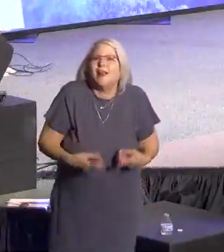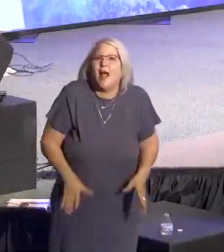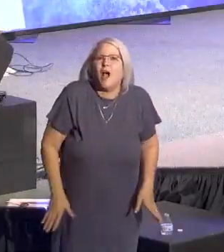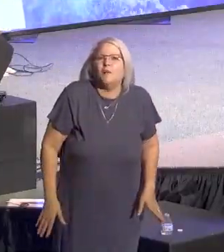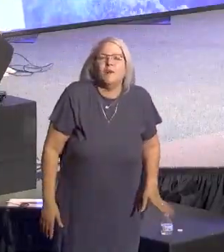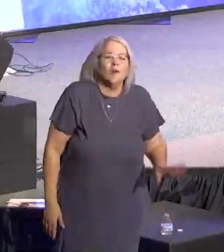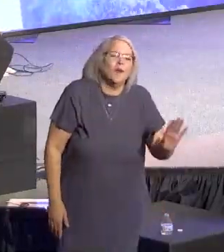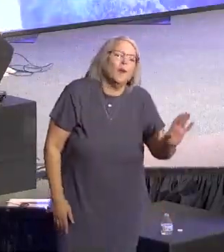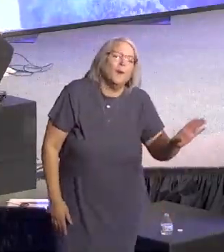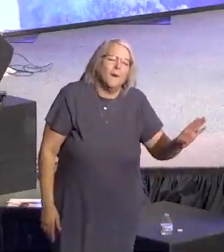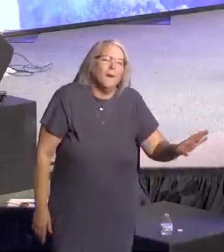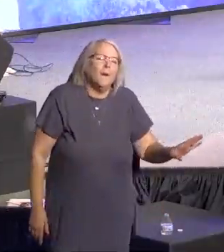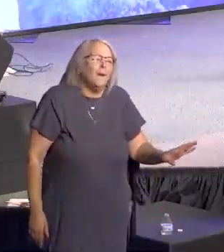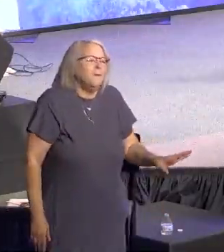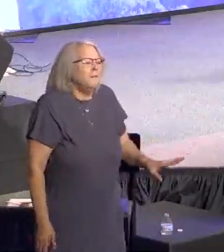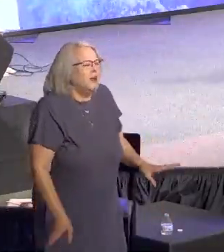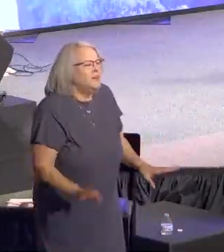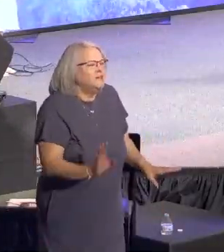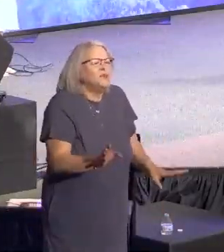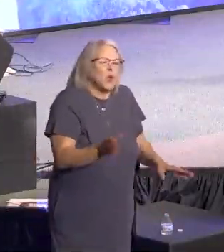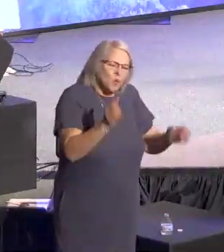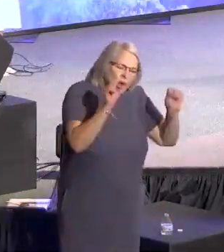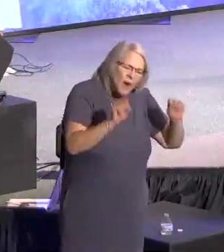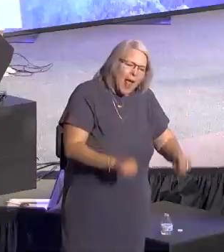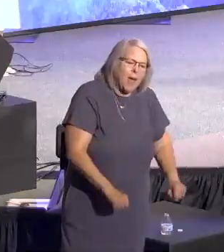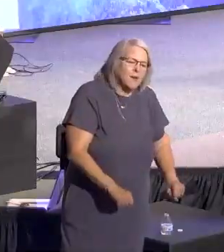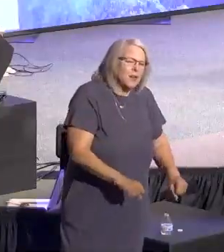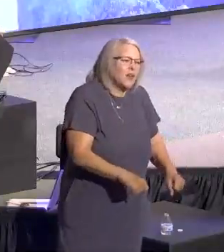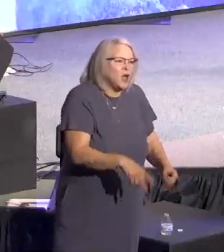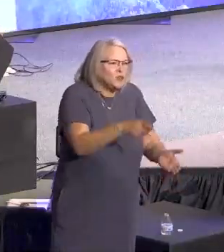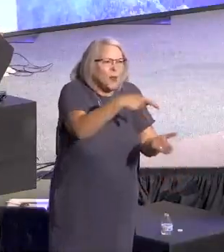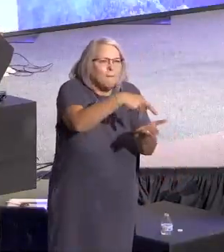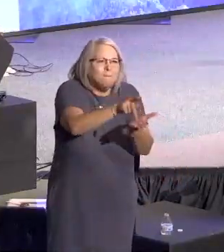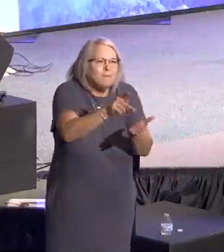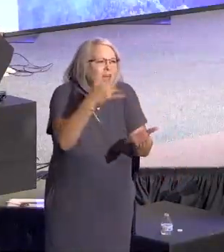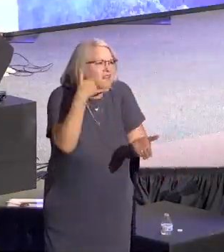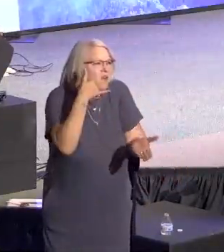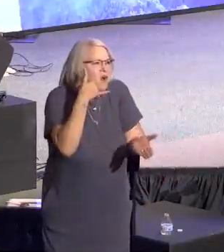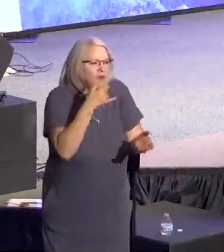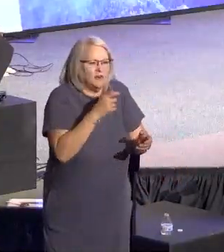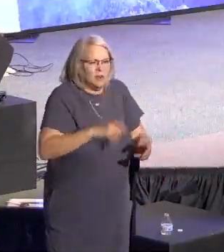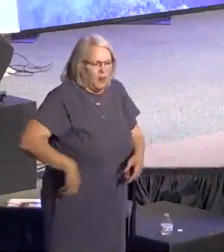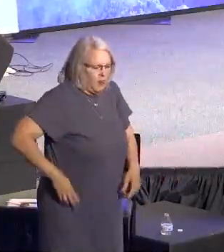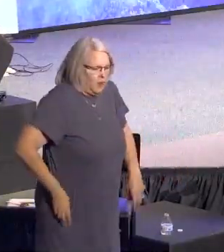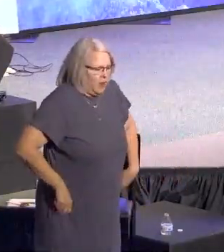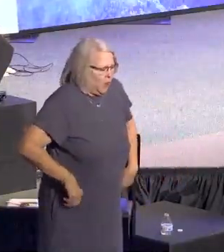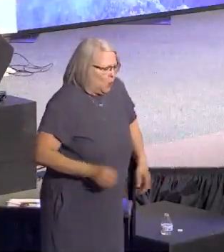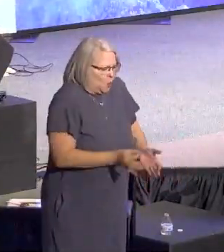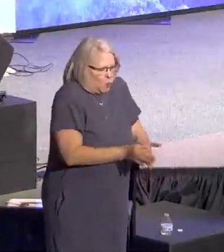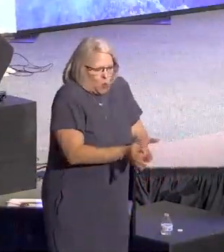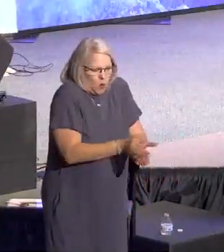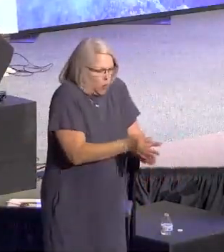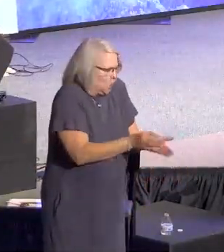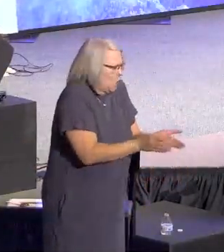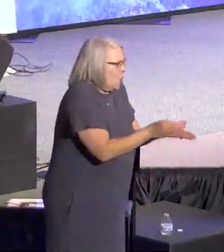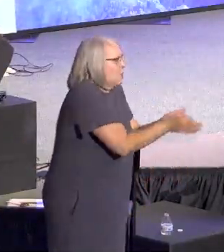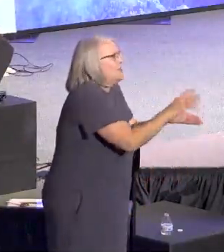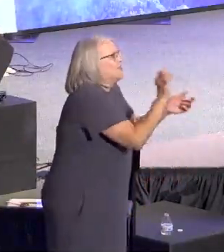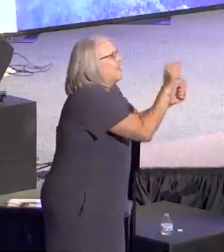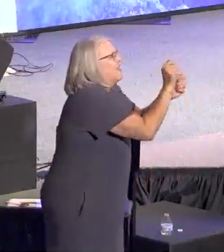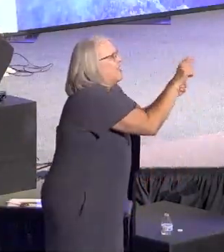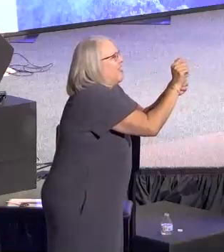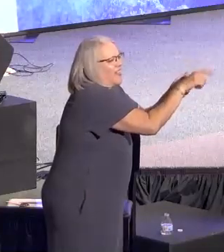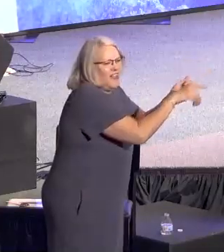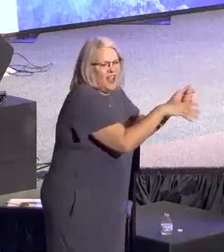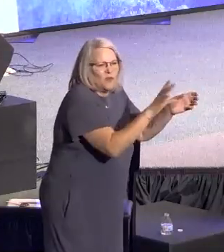were able to get to a payphone. You remember payphones? Like put coins in them? I don't even know if that's even out there anymore. And we were able to call. I called back to